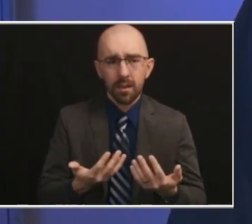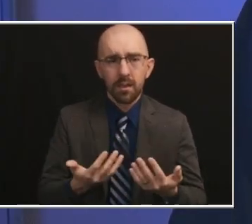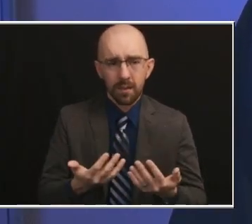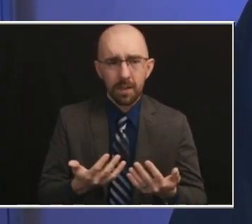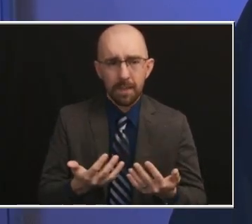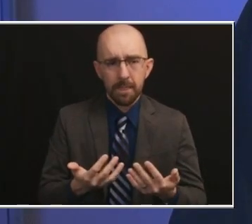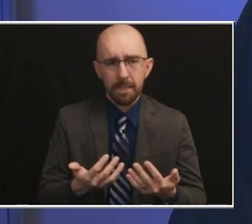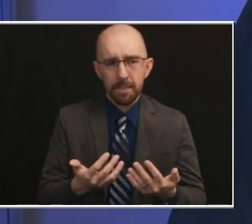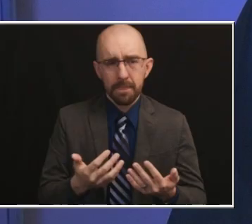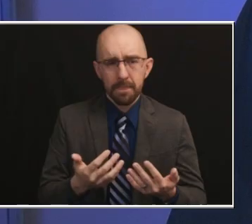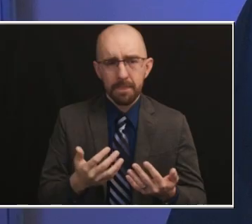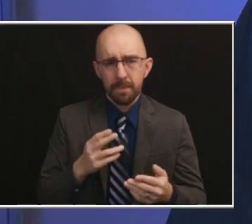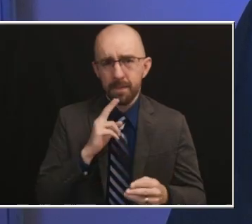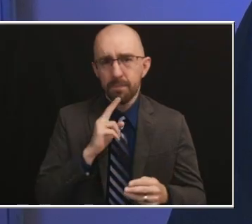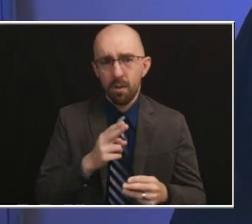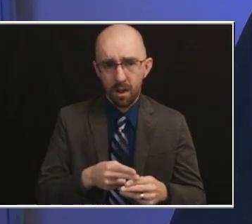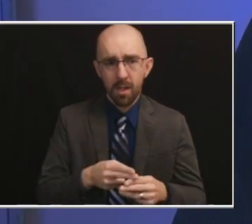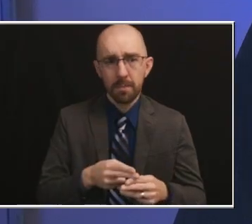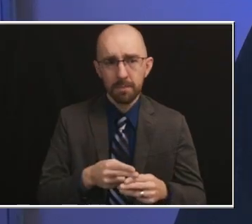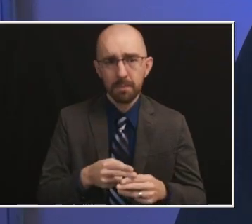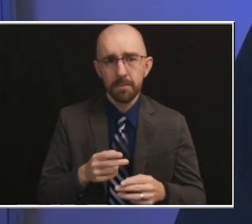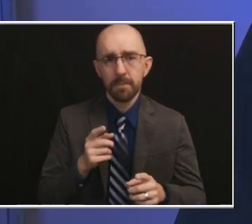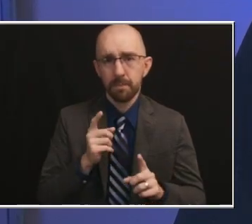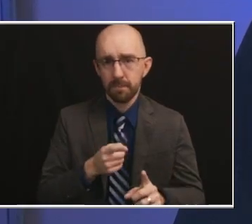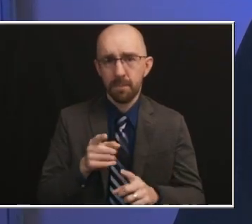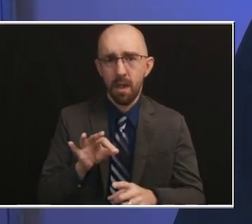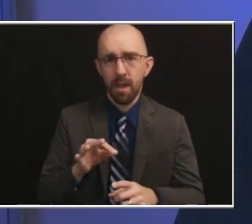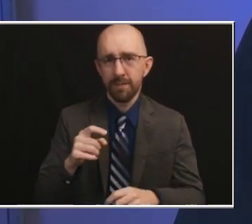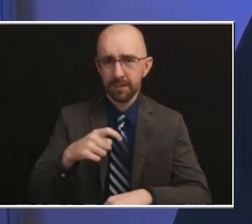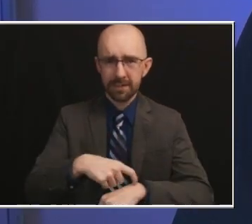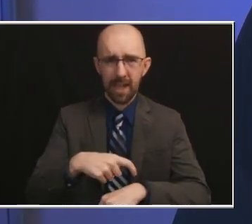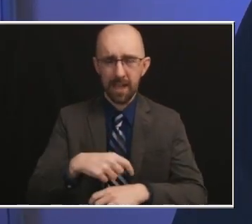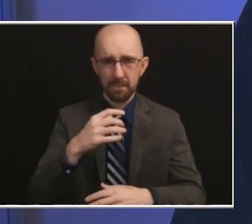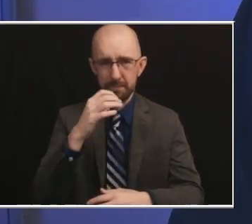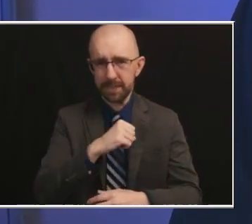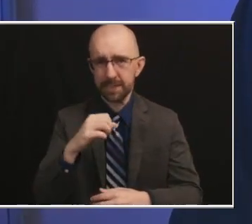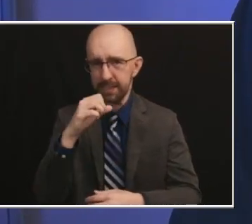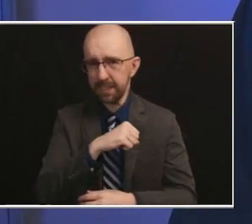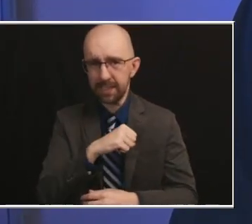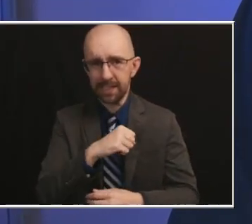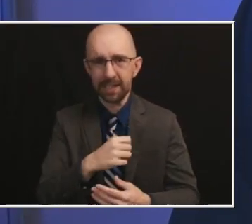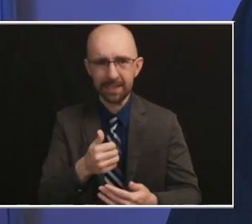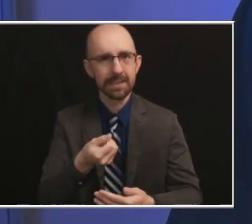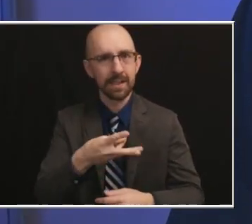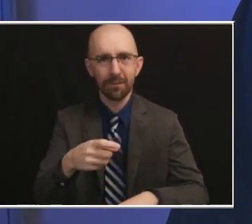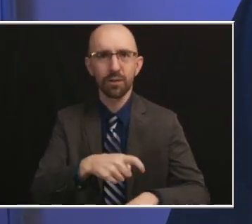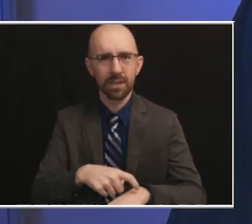brought up episodes of missing time several times